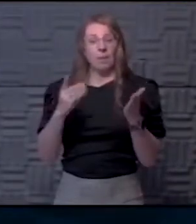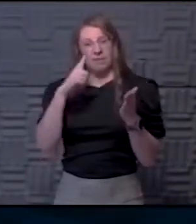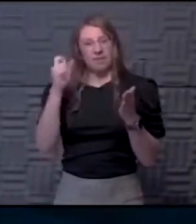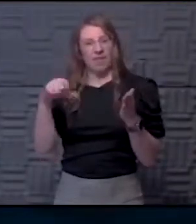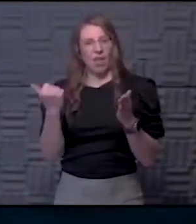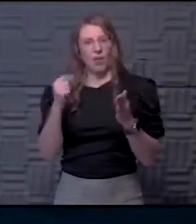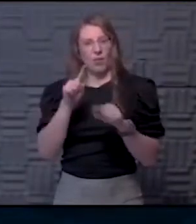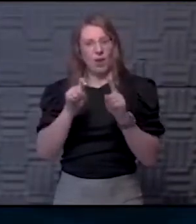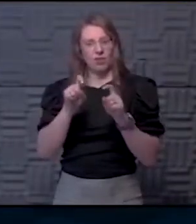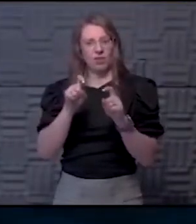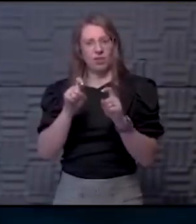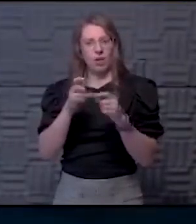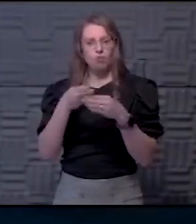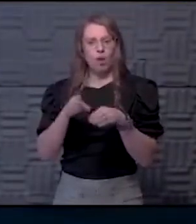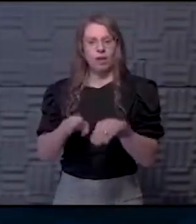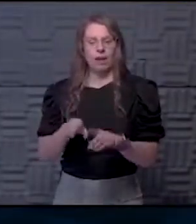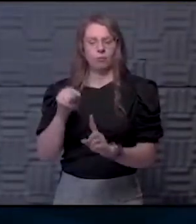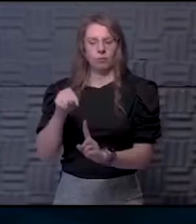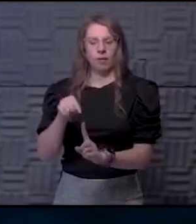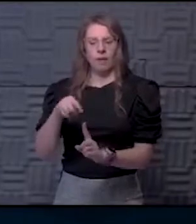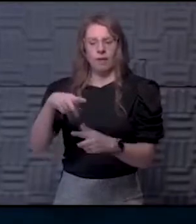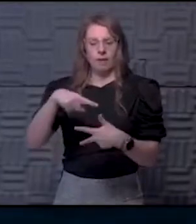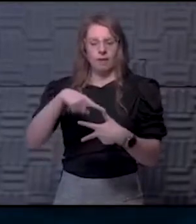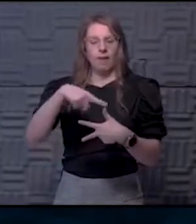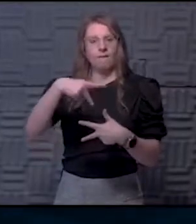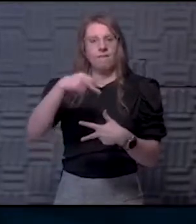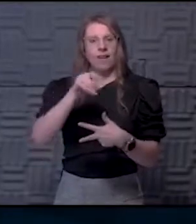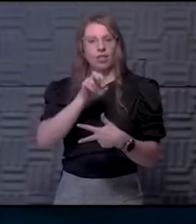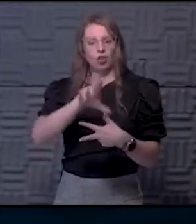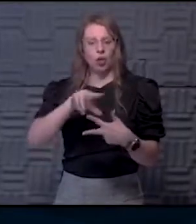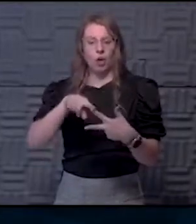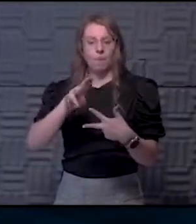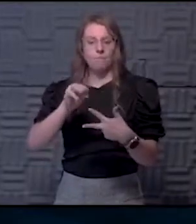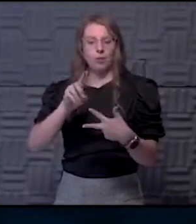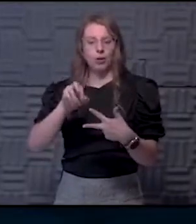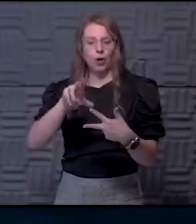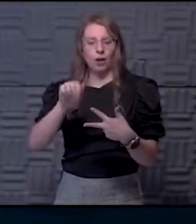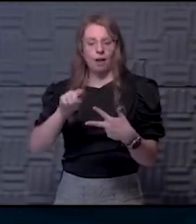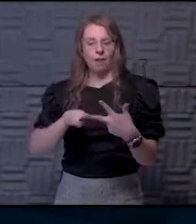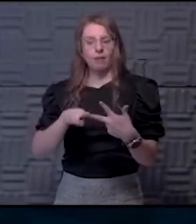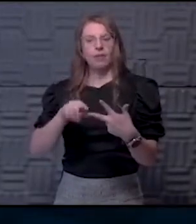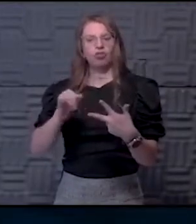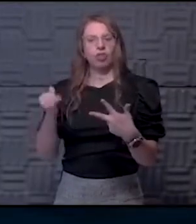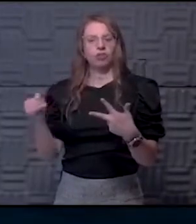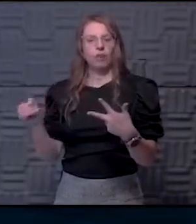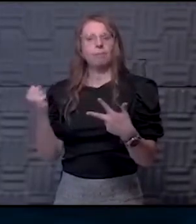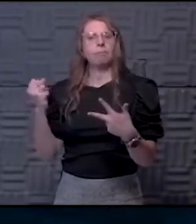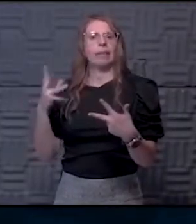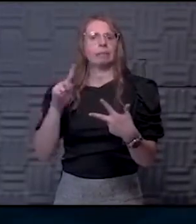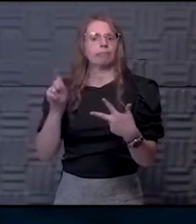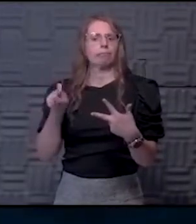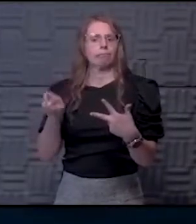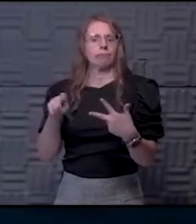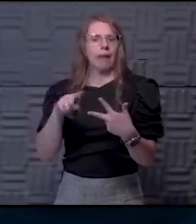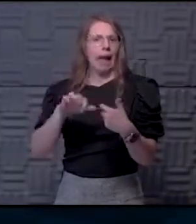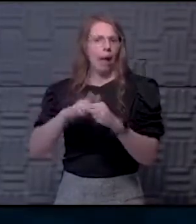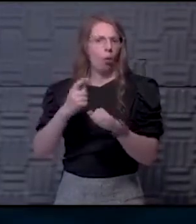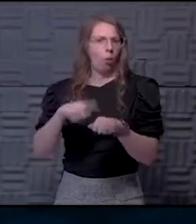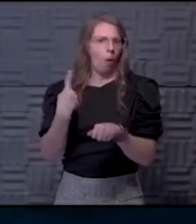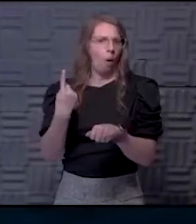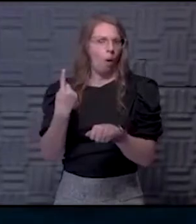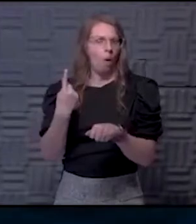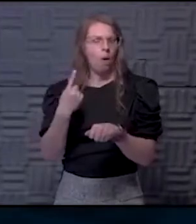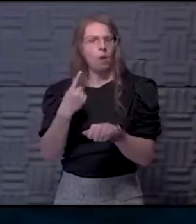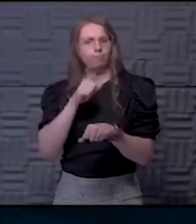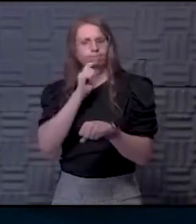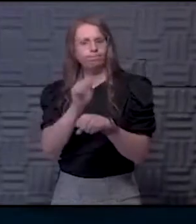questions on here, break it down to the Pfizer, Moderna, and J&J. A lot of people have questions about how long does the vaccine